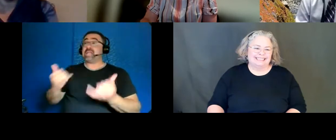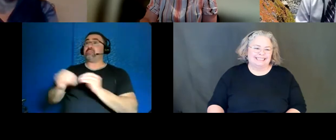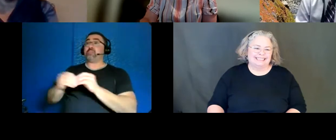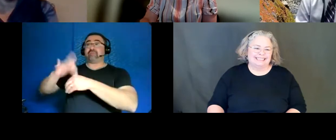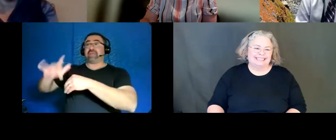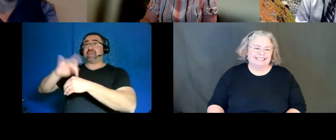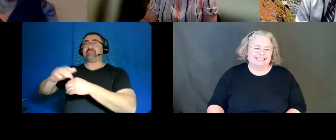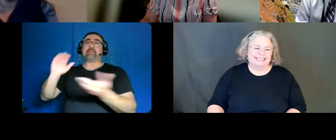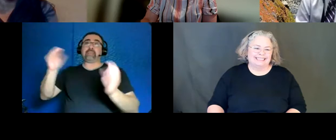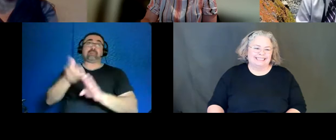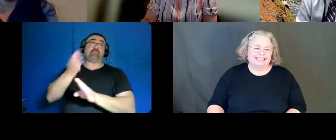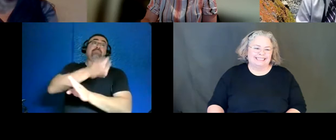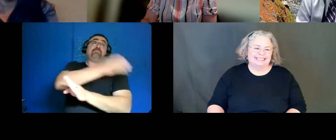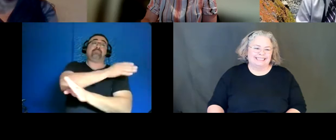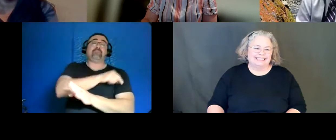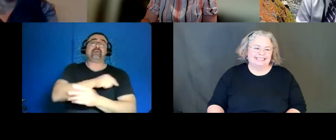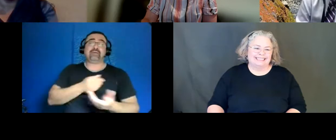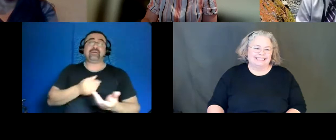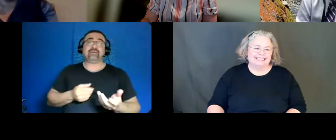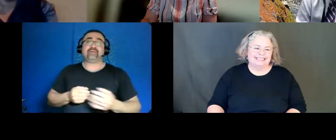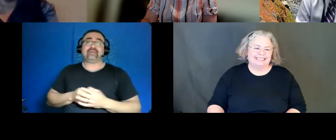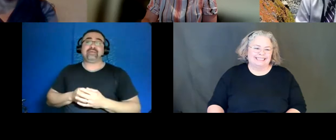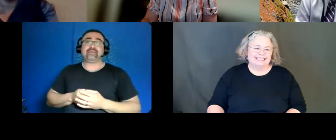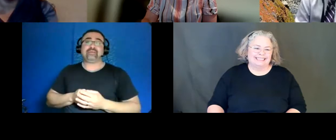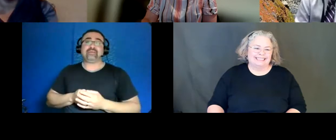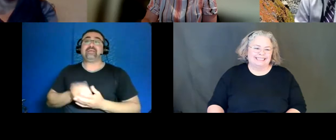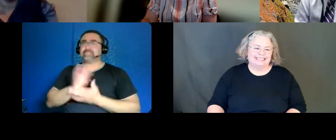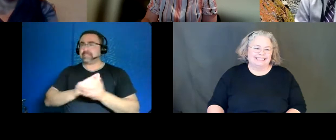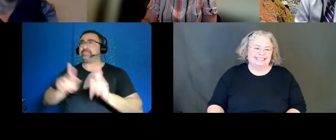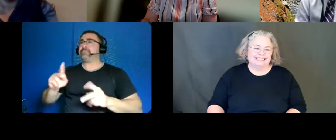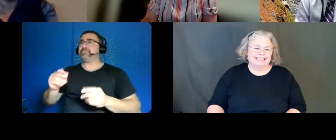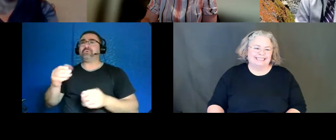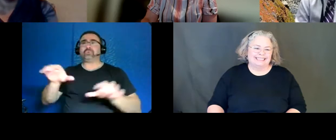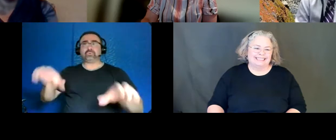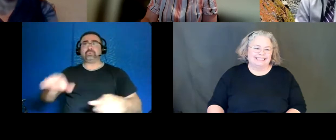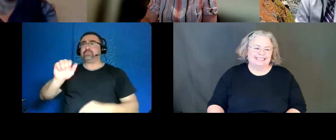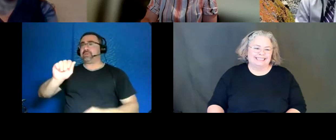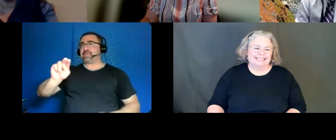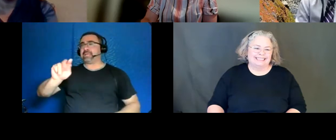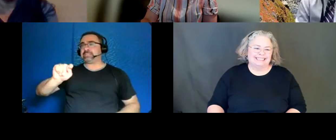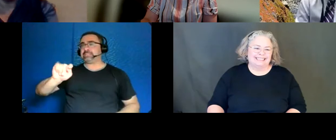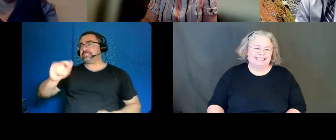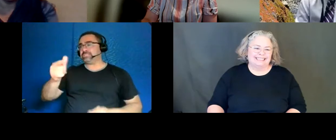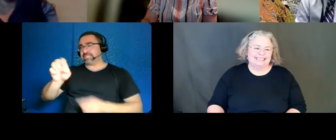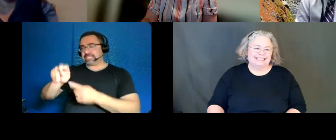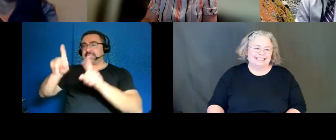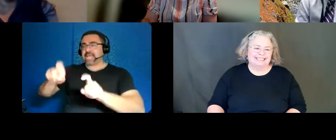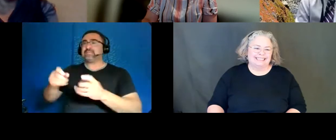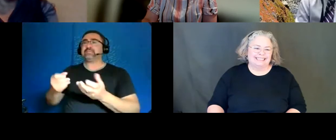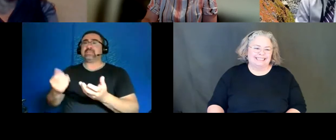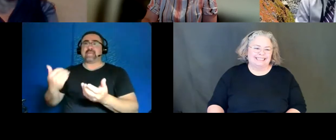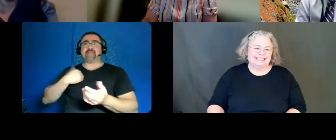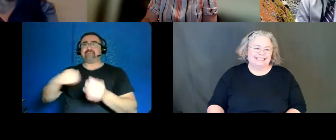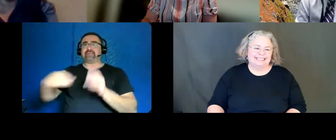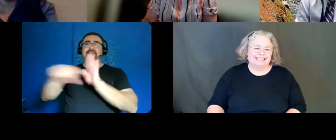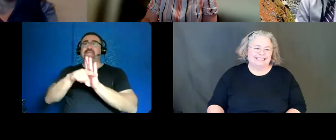was way back. So some people do that so that they know that when they're going for this meeting, they do have a negative